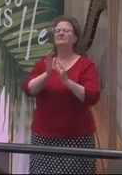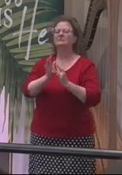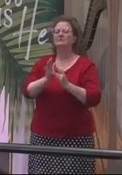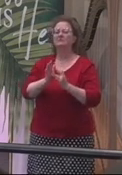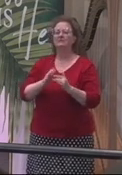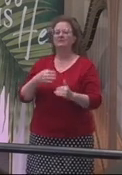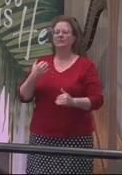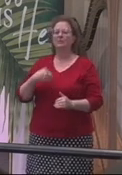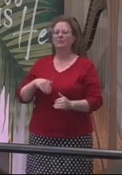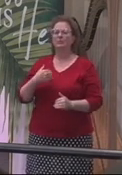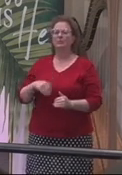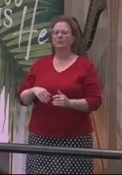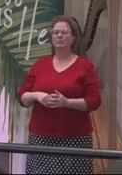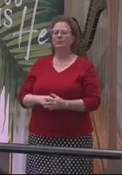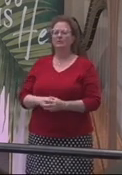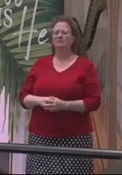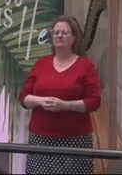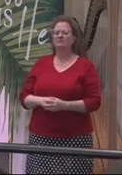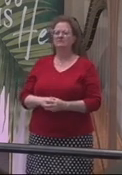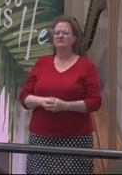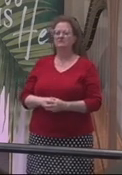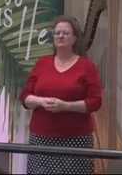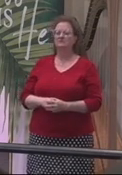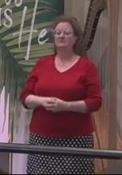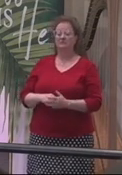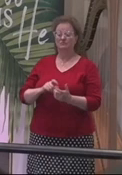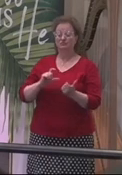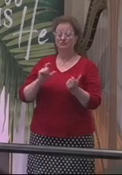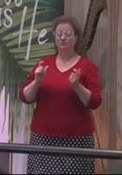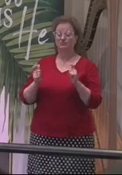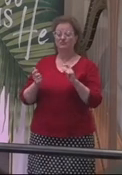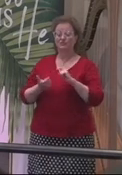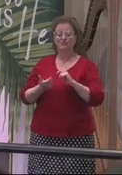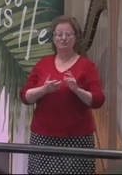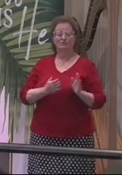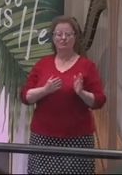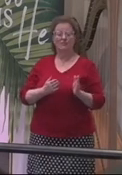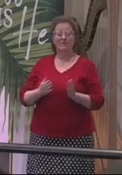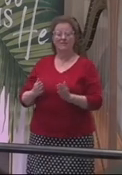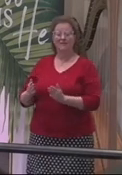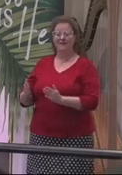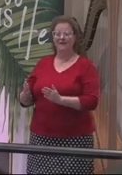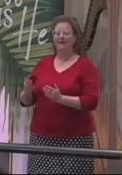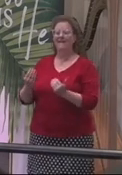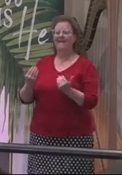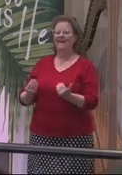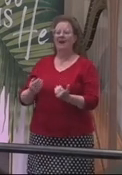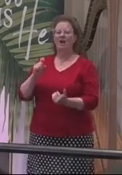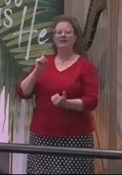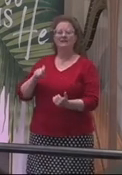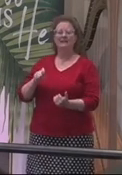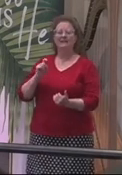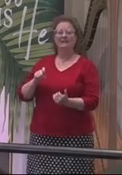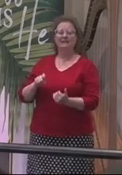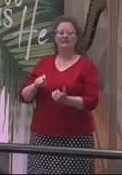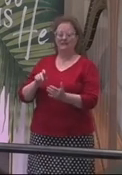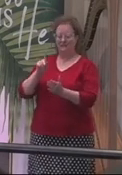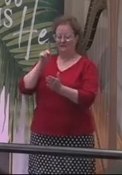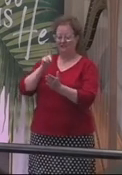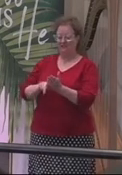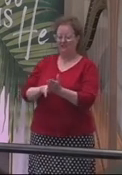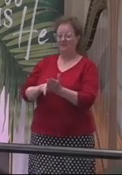now their plans had shifted. Now they needed to put Jesus into a